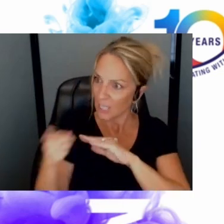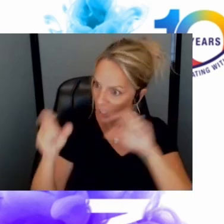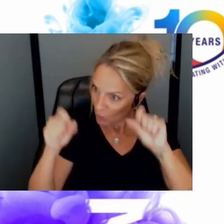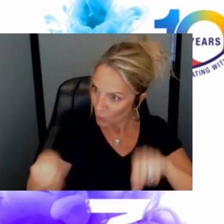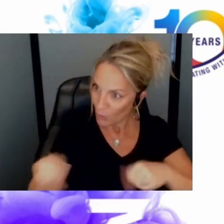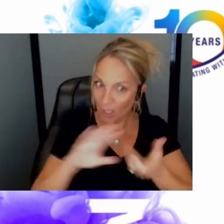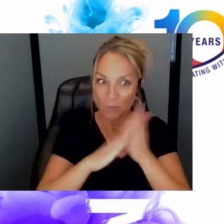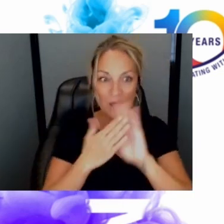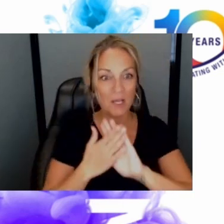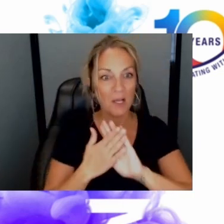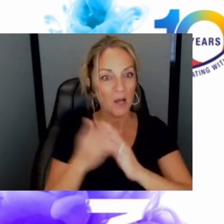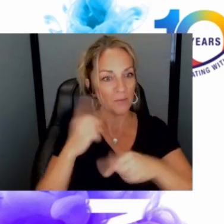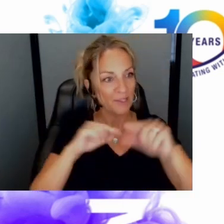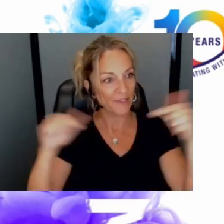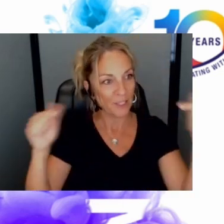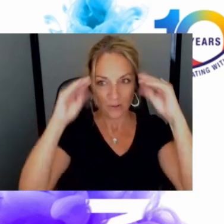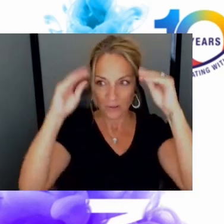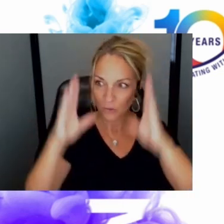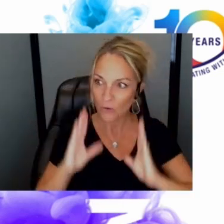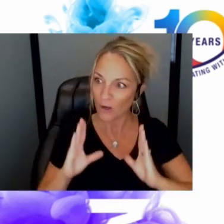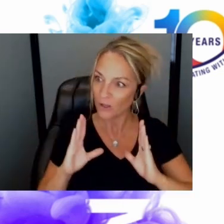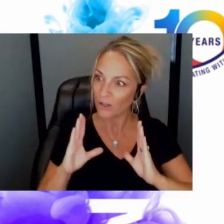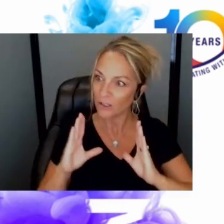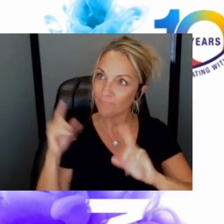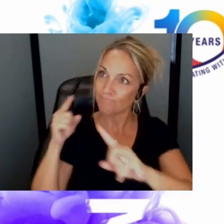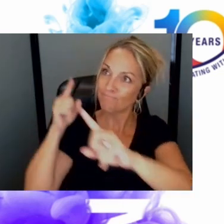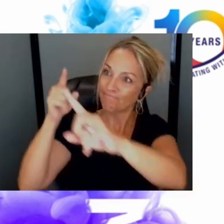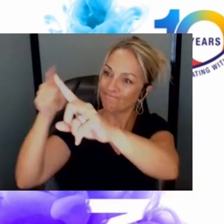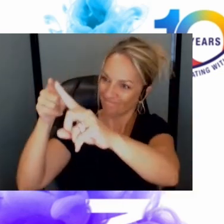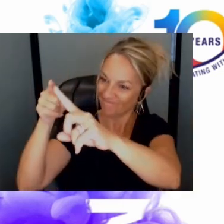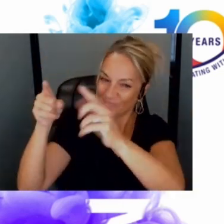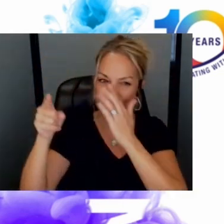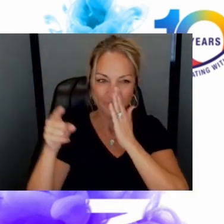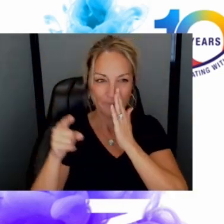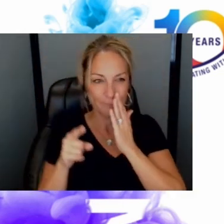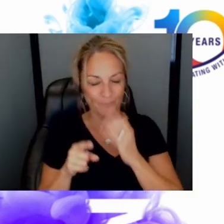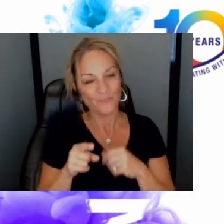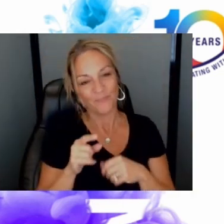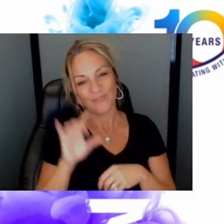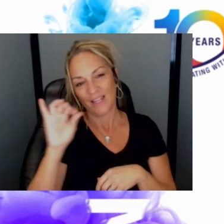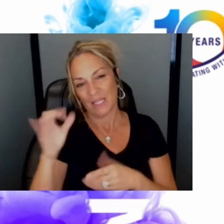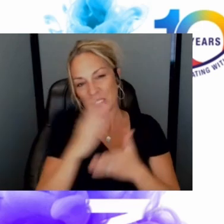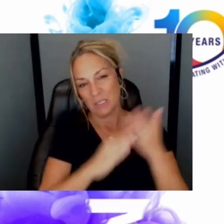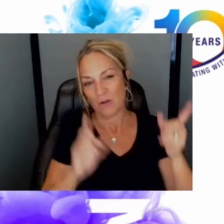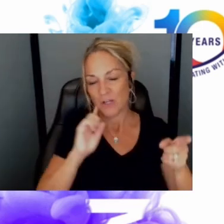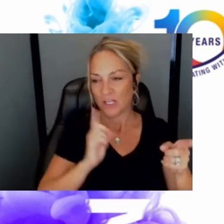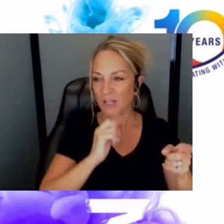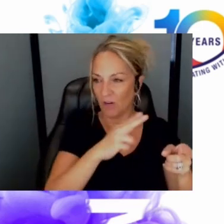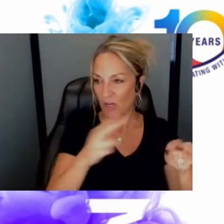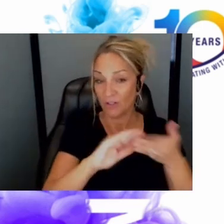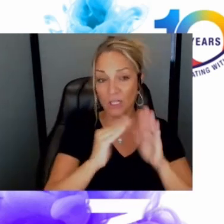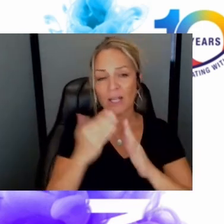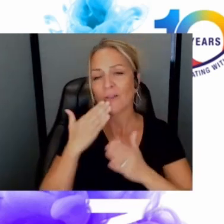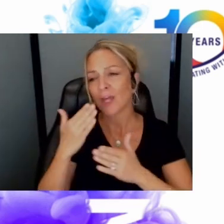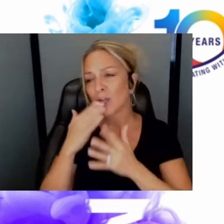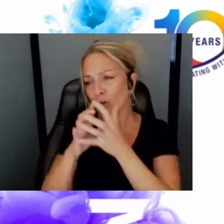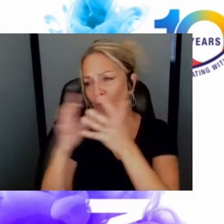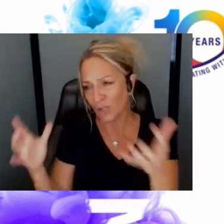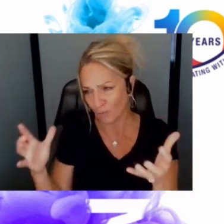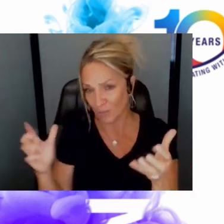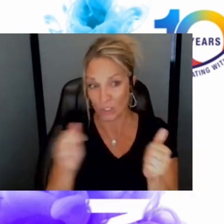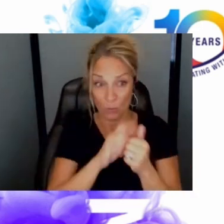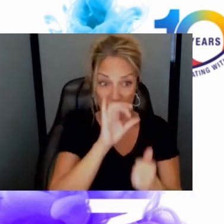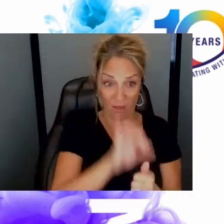instructors and part of the deaf and hard of hearing community. Thank you very much. With this, I hand over to my